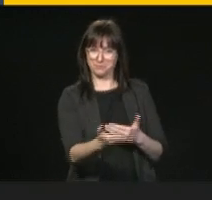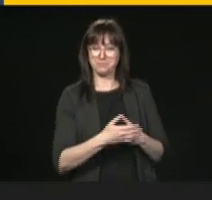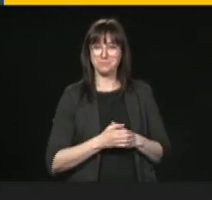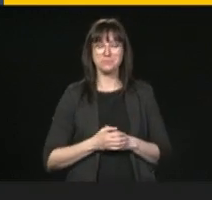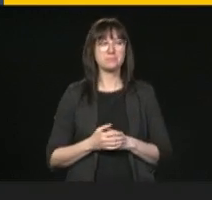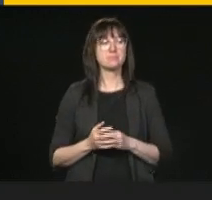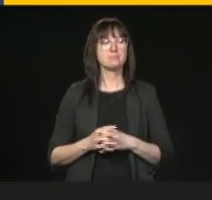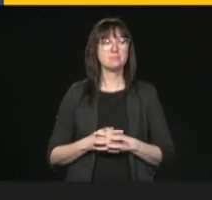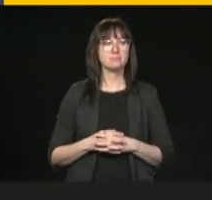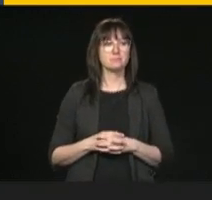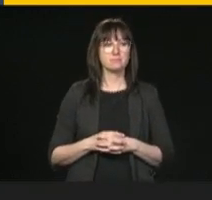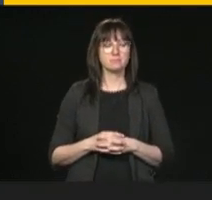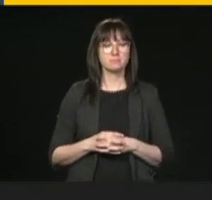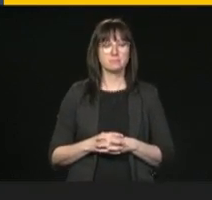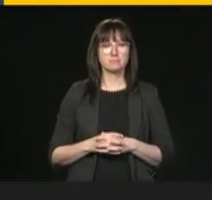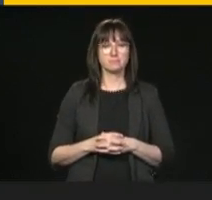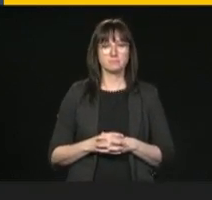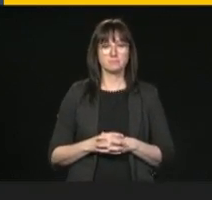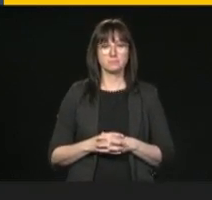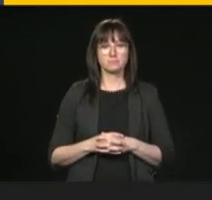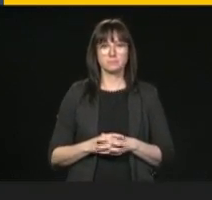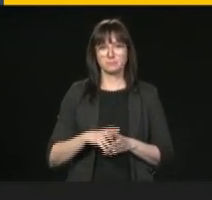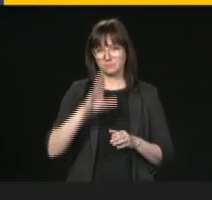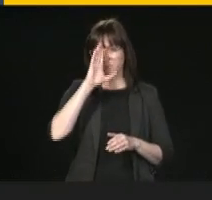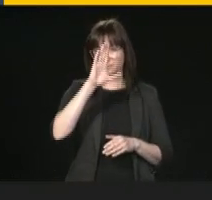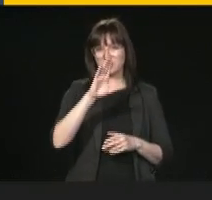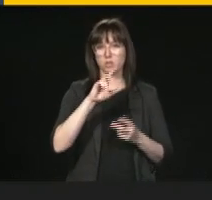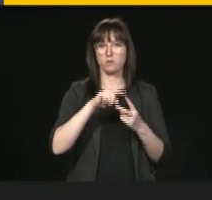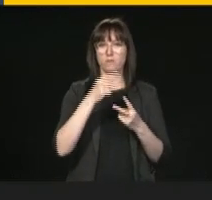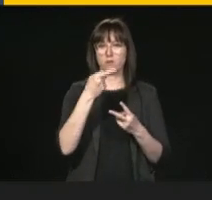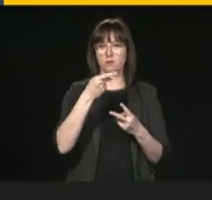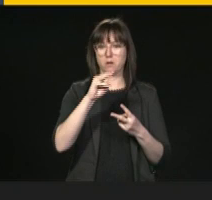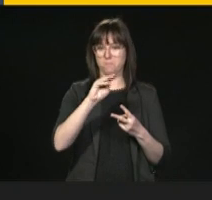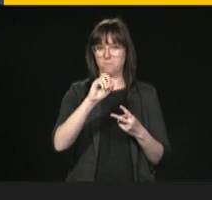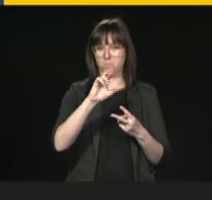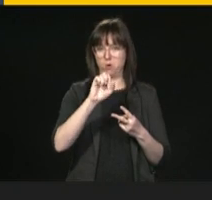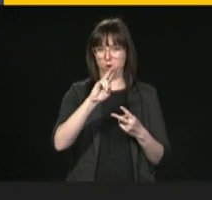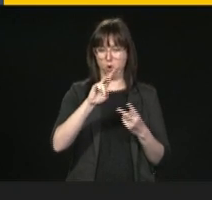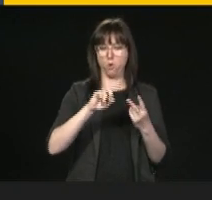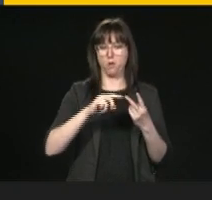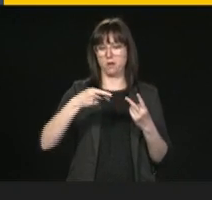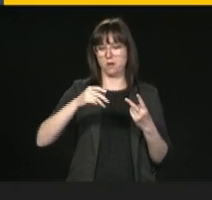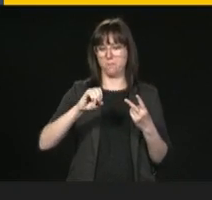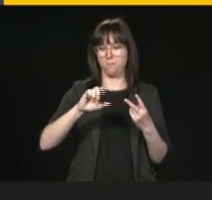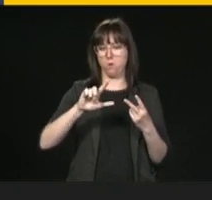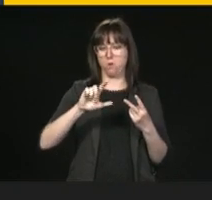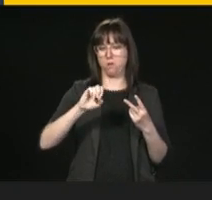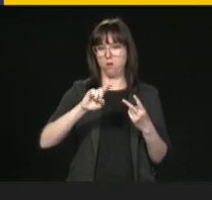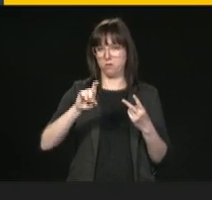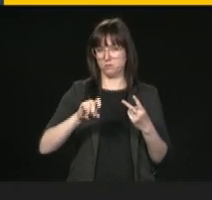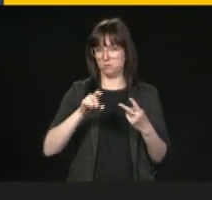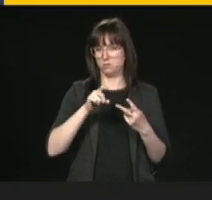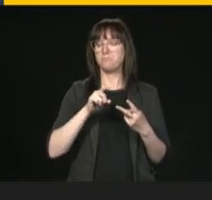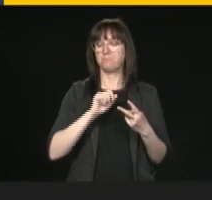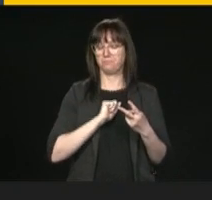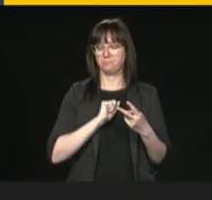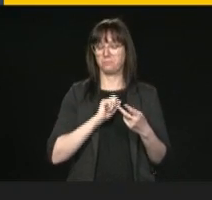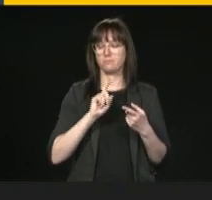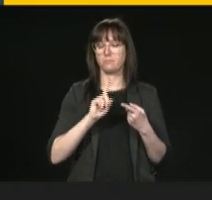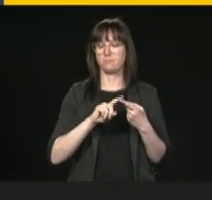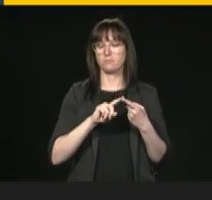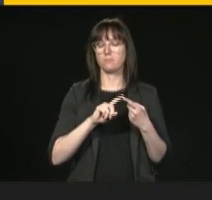More known a question for Mr. Poulos. So I'm just wondering if you think fewer people are going